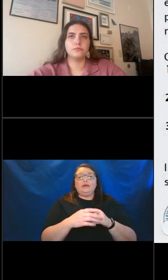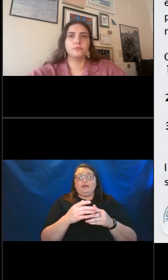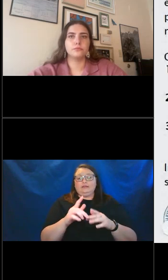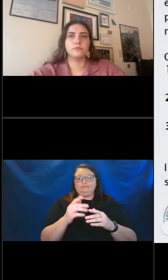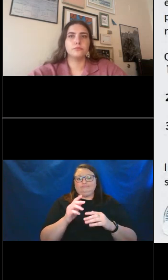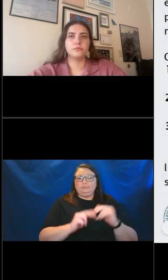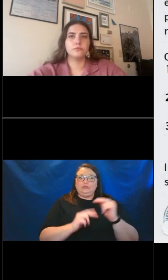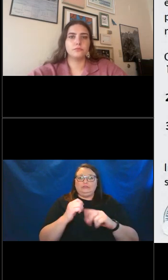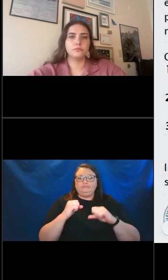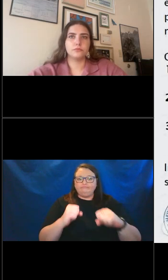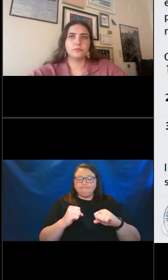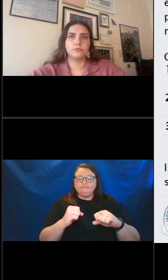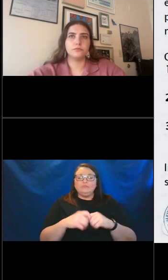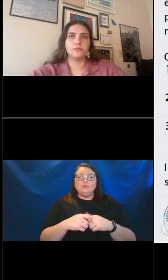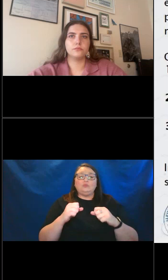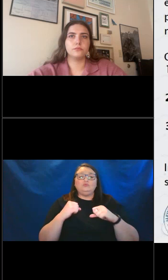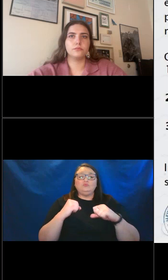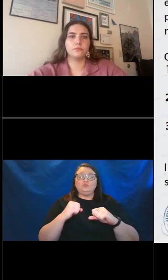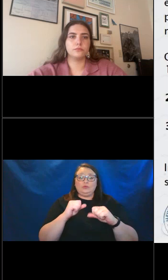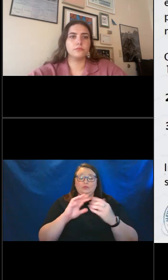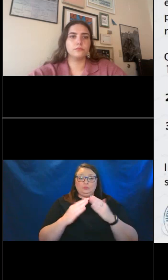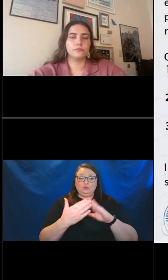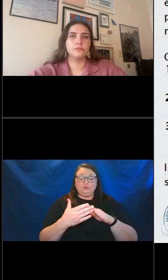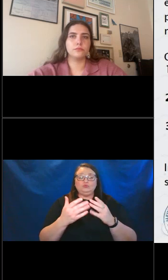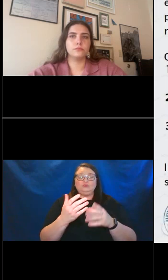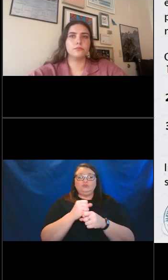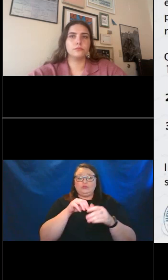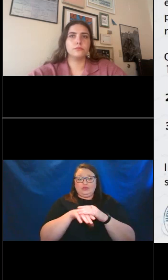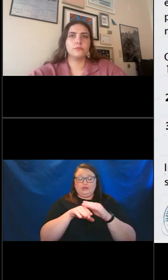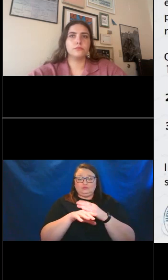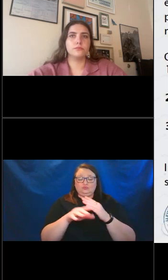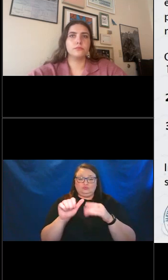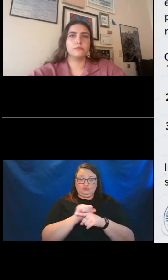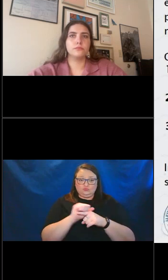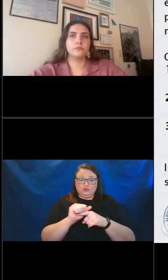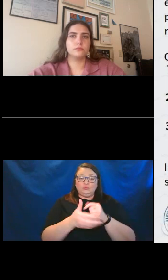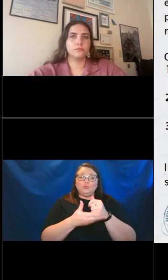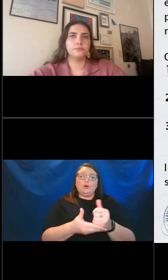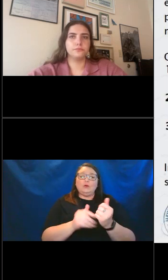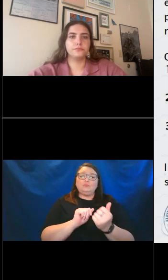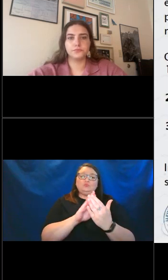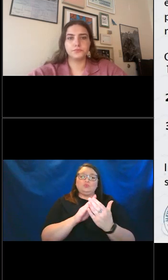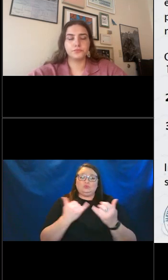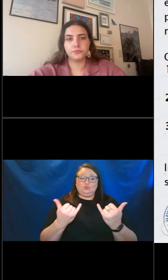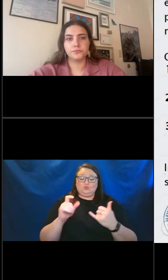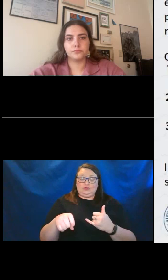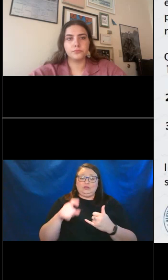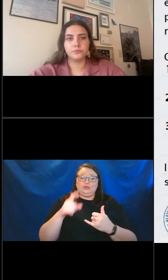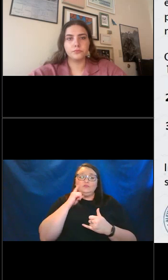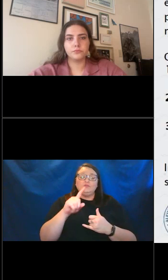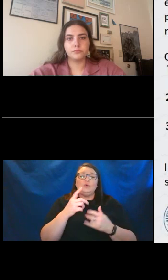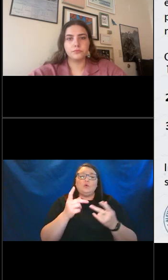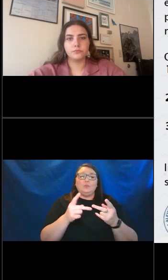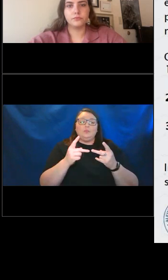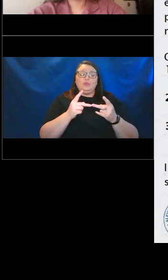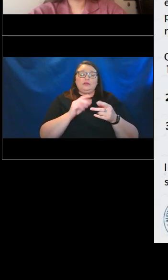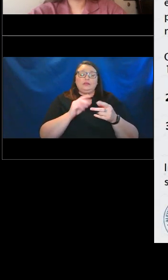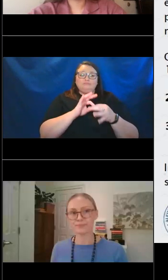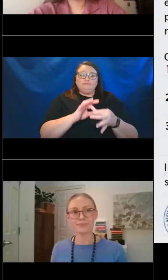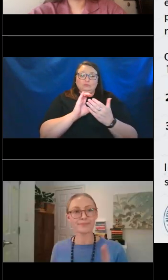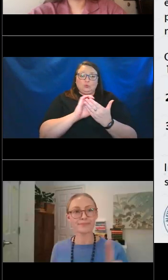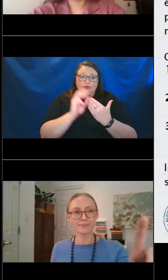to strengthen the ability for communities to gain access to training that will help them address the current need for place-based curriculum, as well as